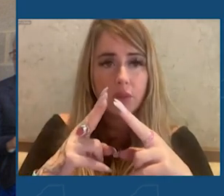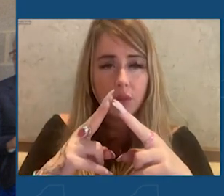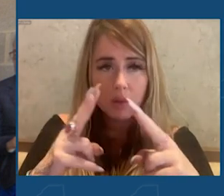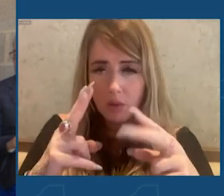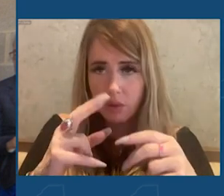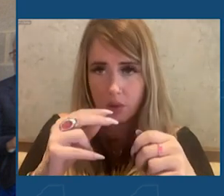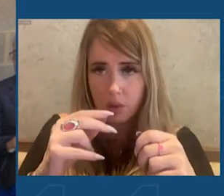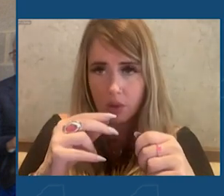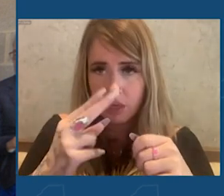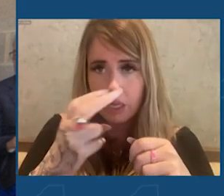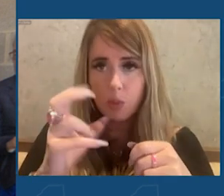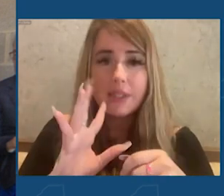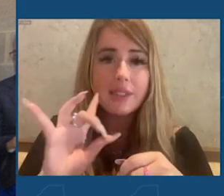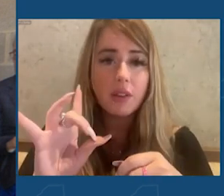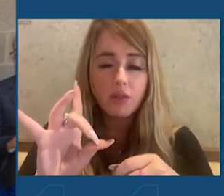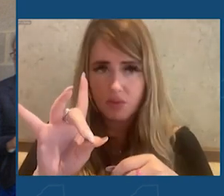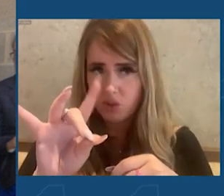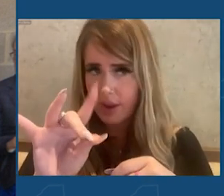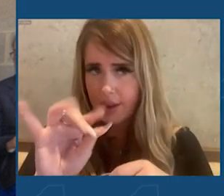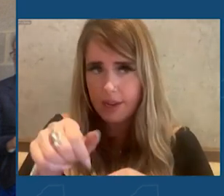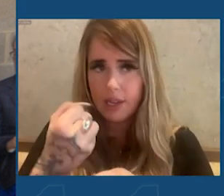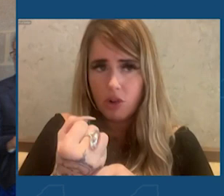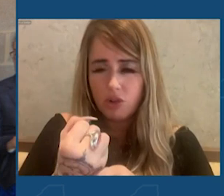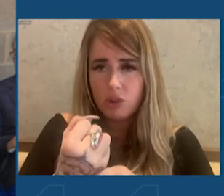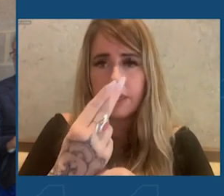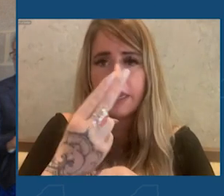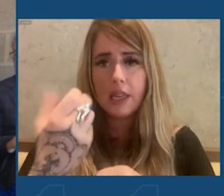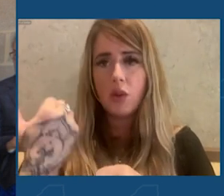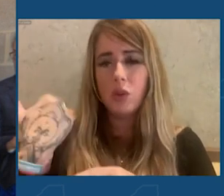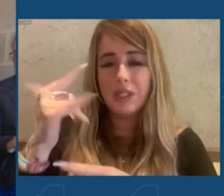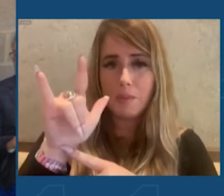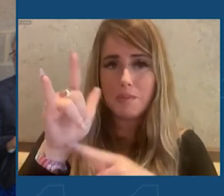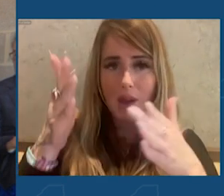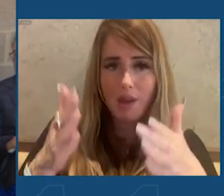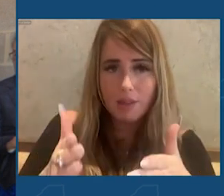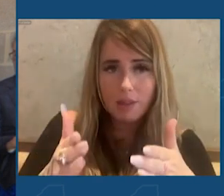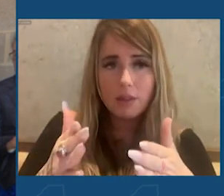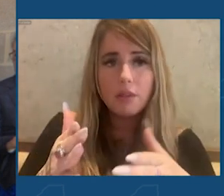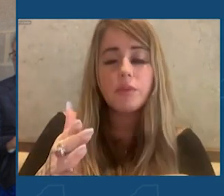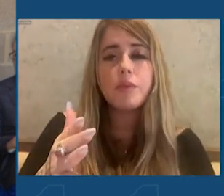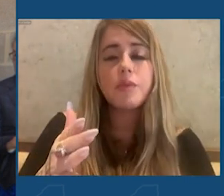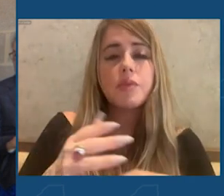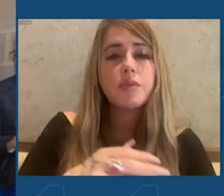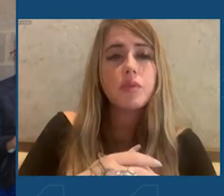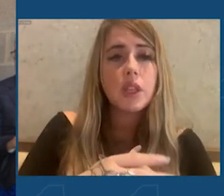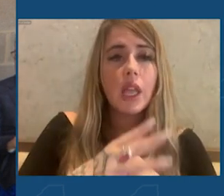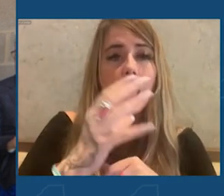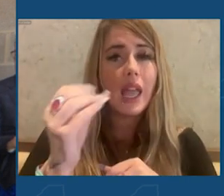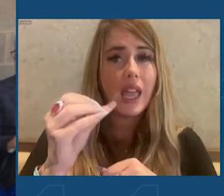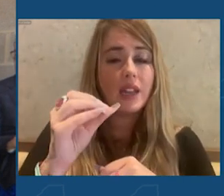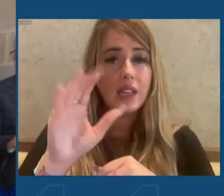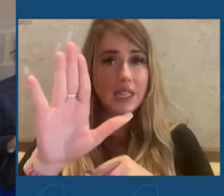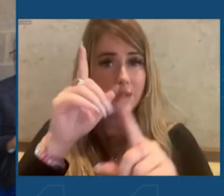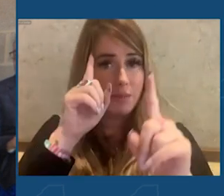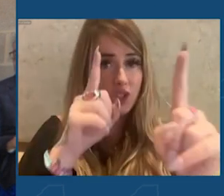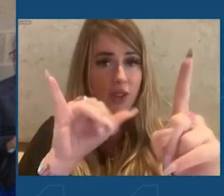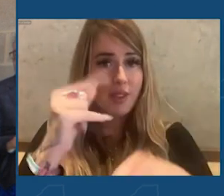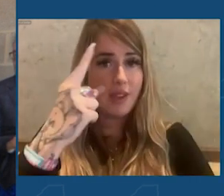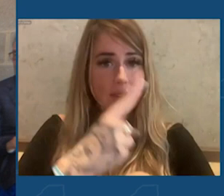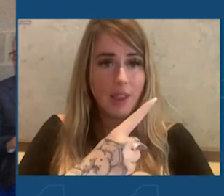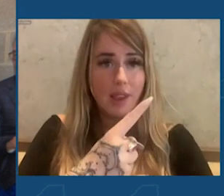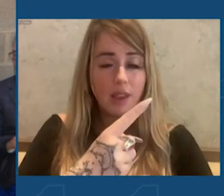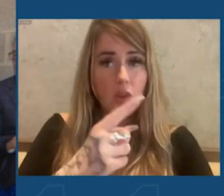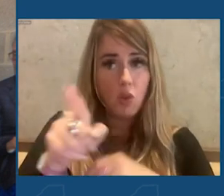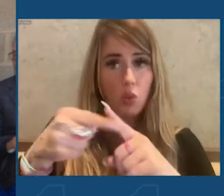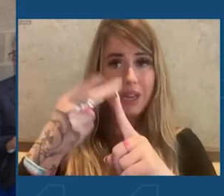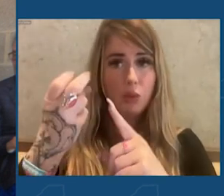for 80 years. He was a pilot of a B-24 Liberator, and their mission of that day was to go